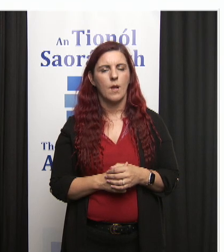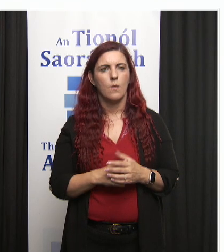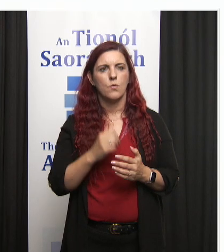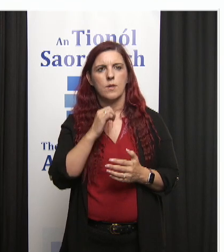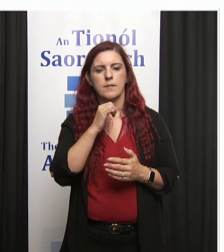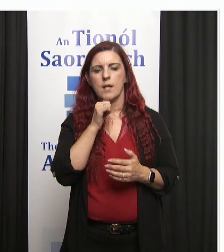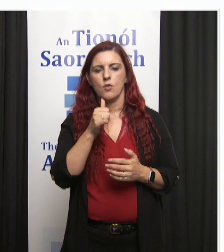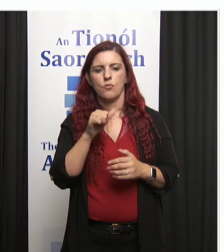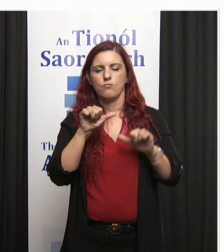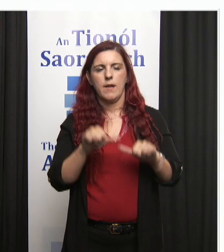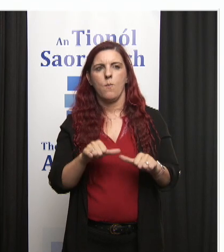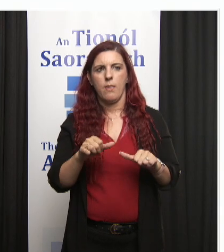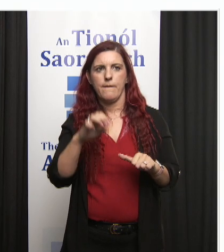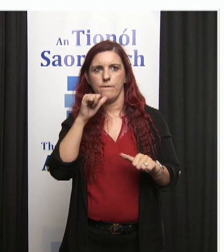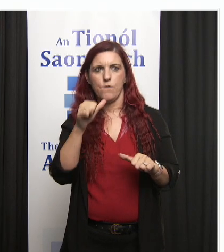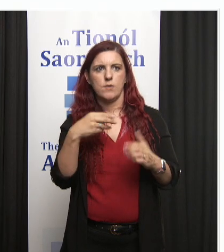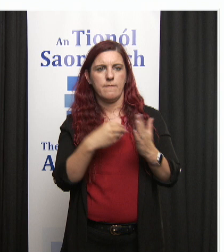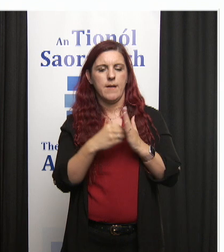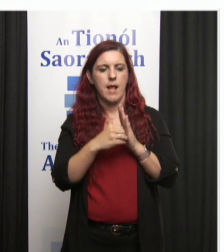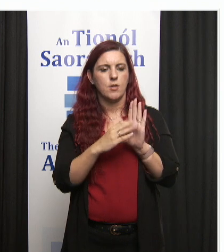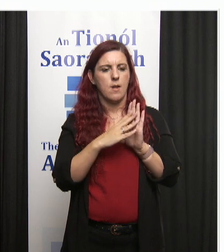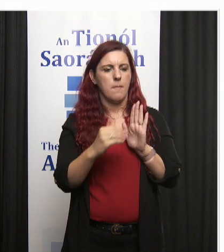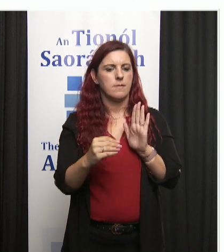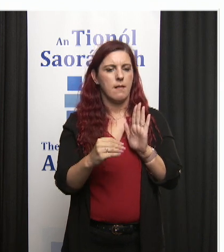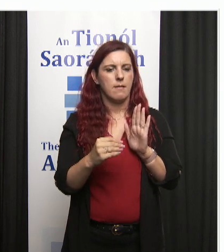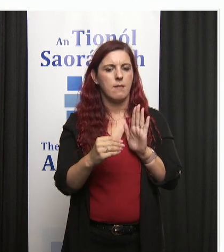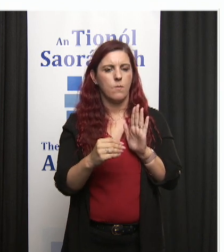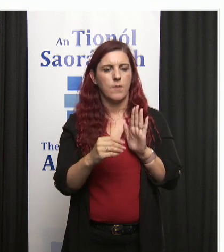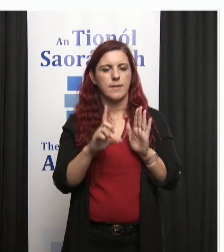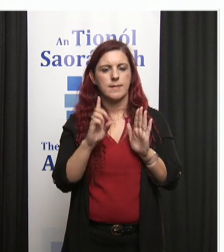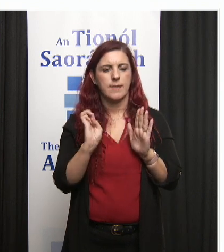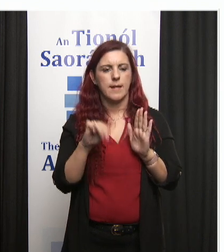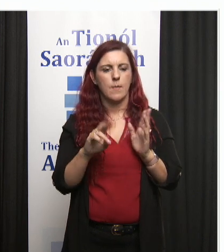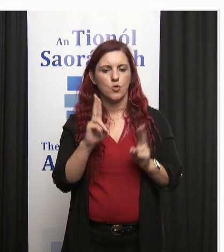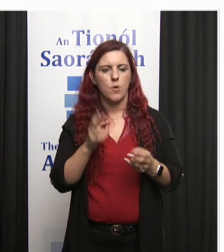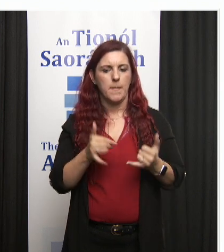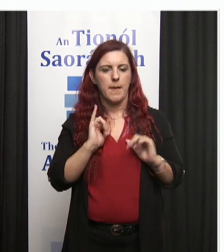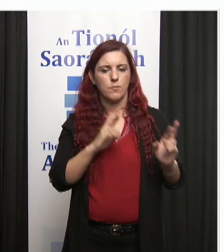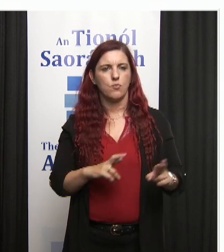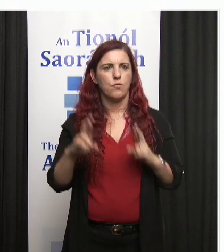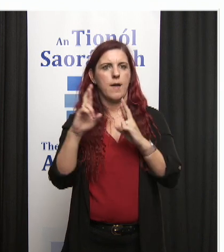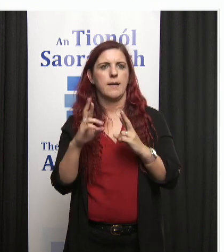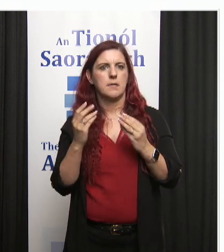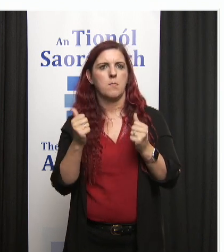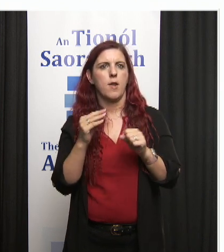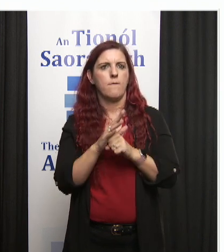financial model. We didn't agree with the statement that said that the elected mayor should be able to raise funds for markets and so on.